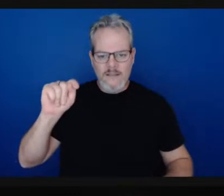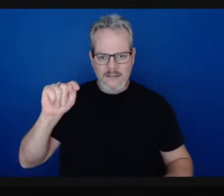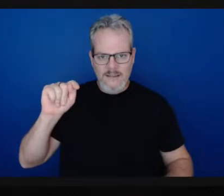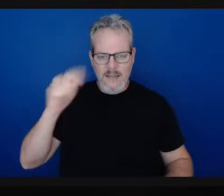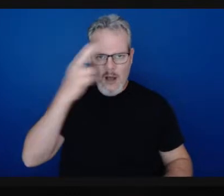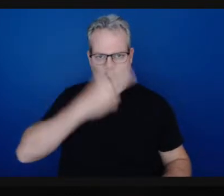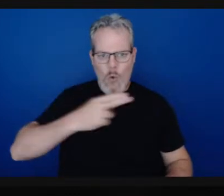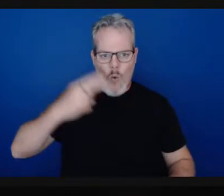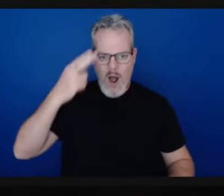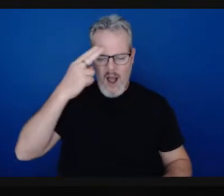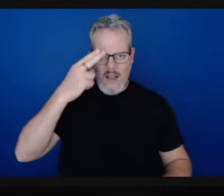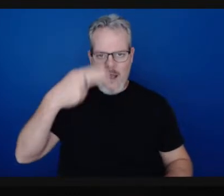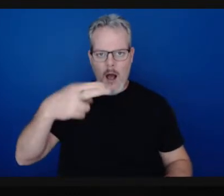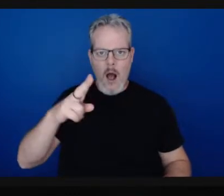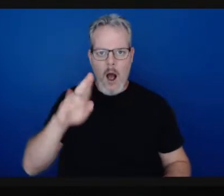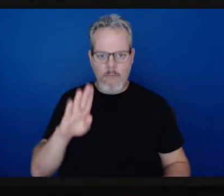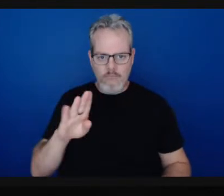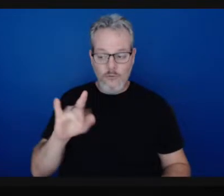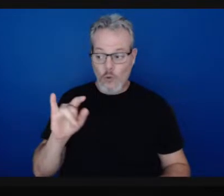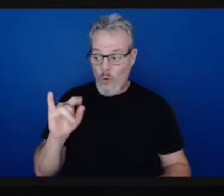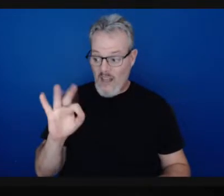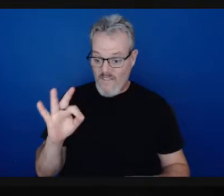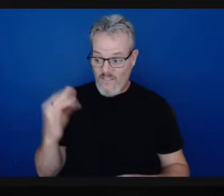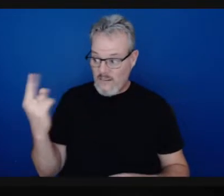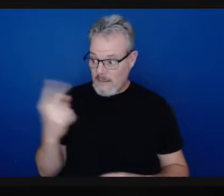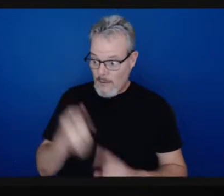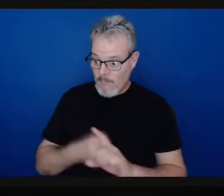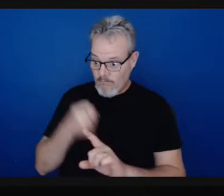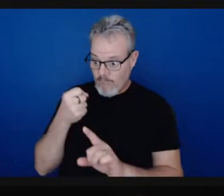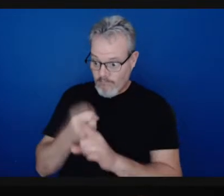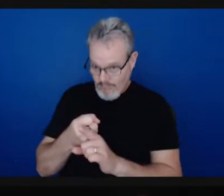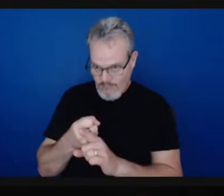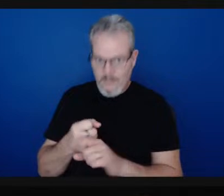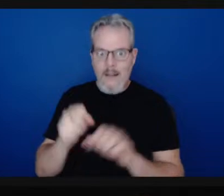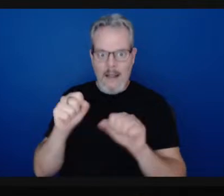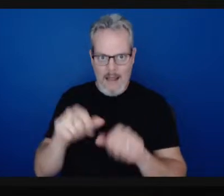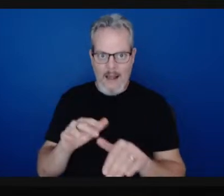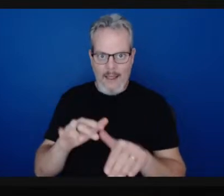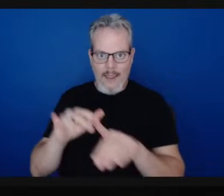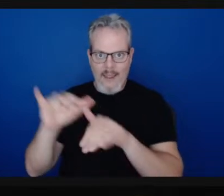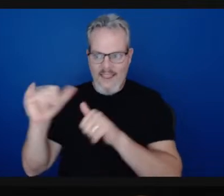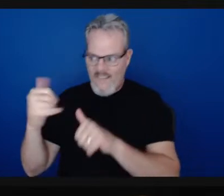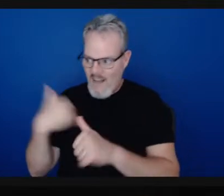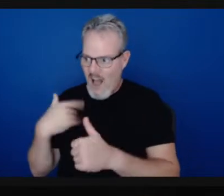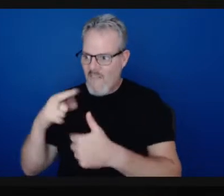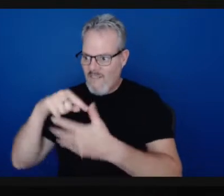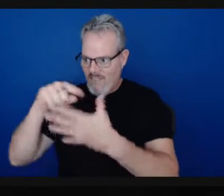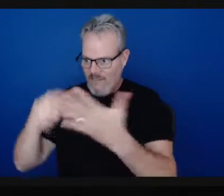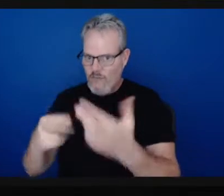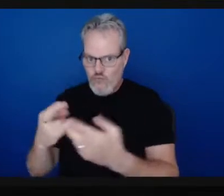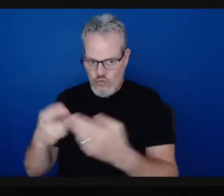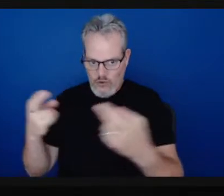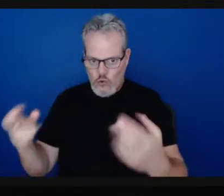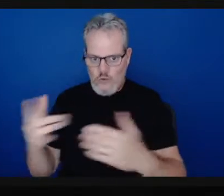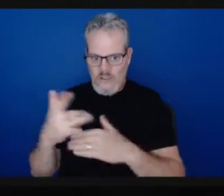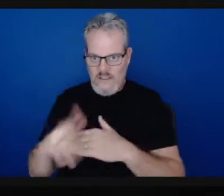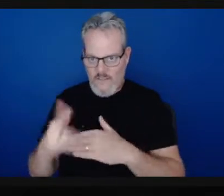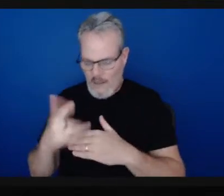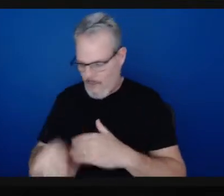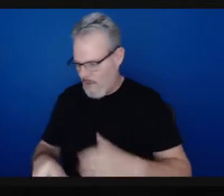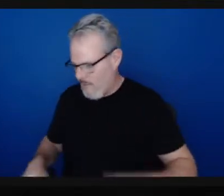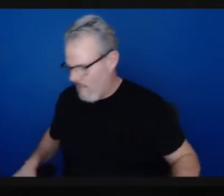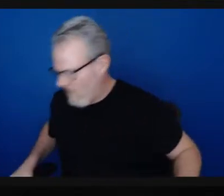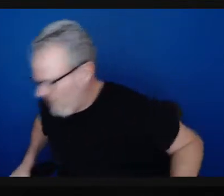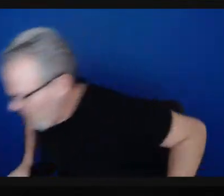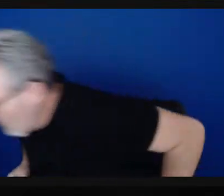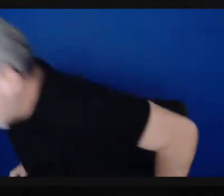that if someone has impact, they can go and have a lot of the resources in one place already. And then what do you